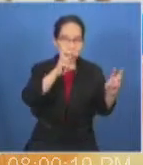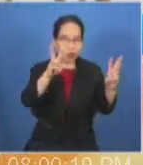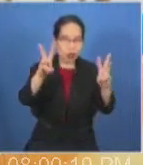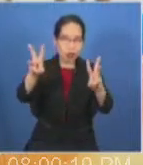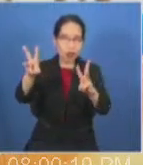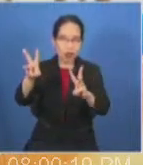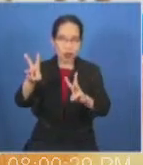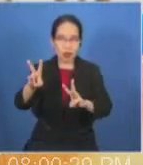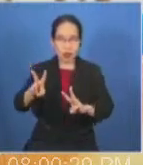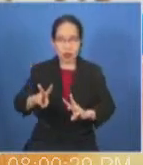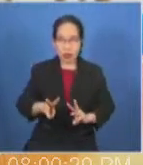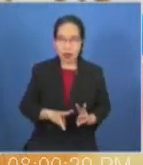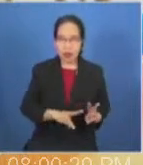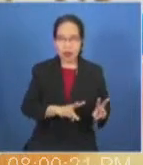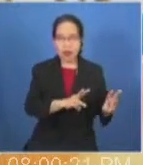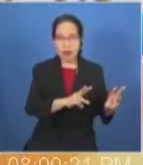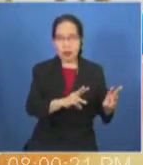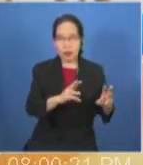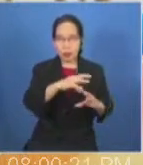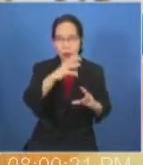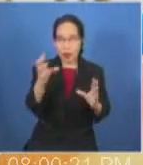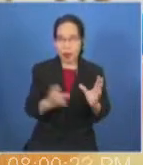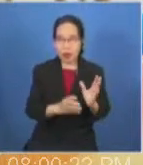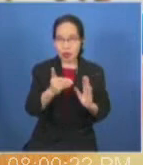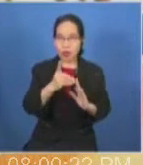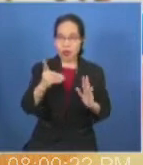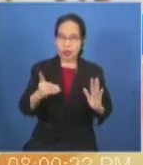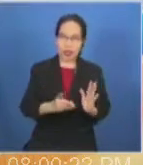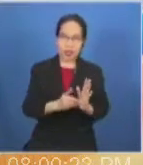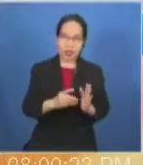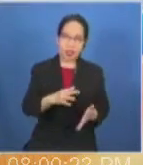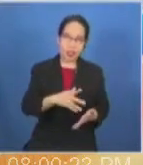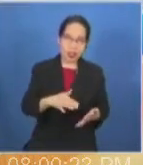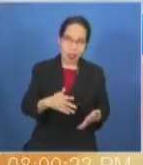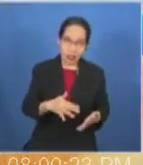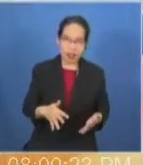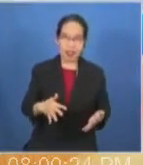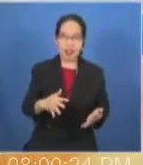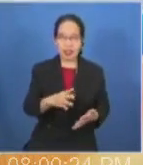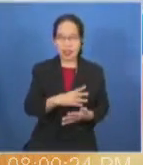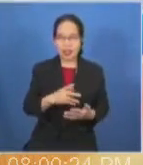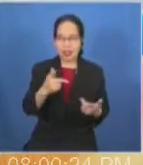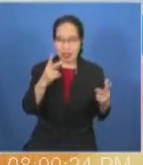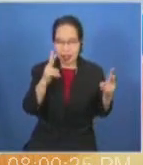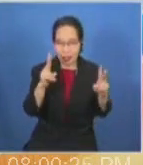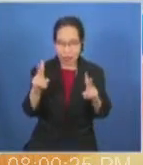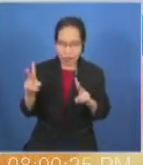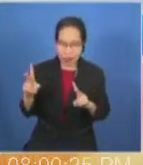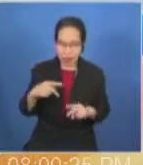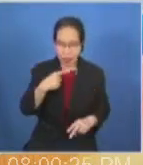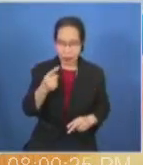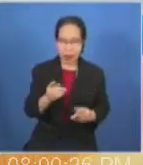Please try to listen and watch our Mass Indoctrination.